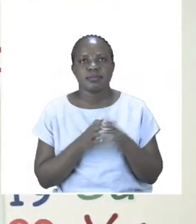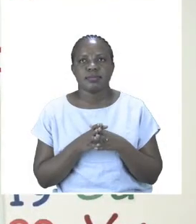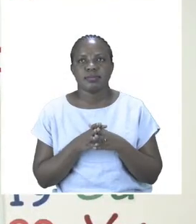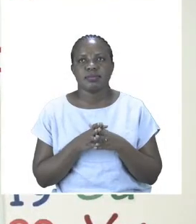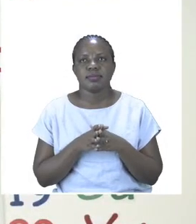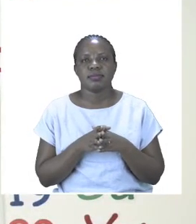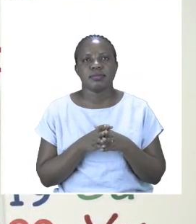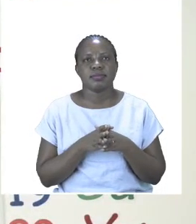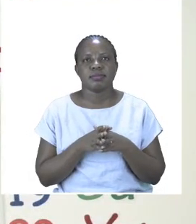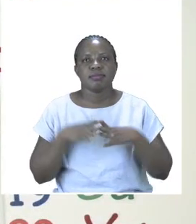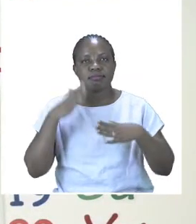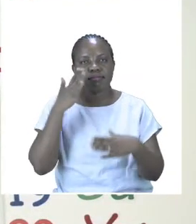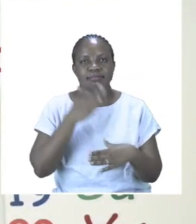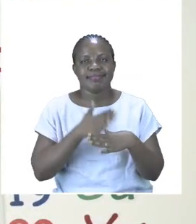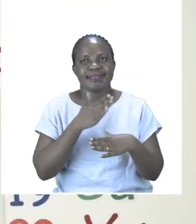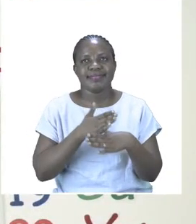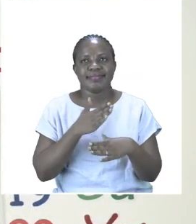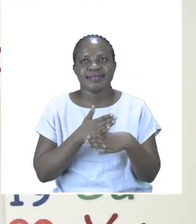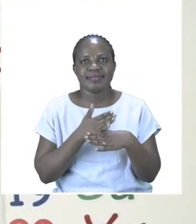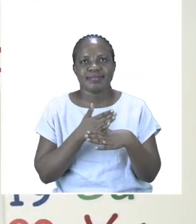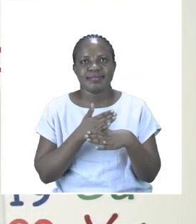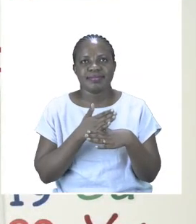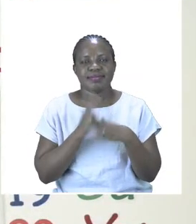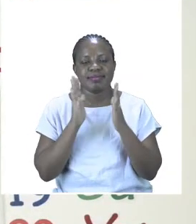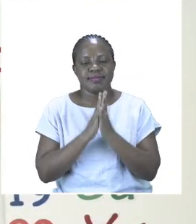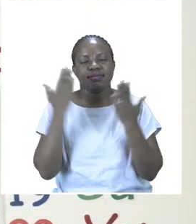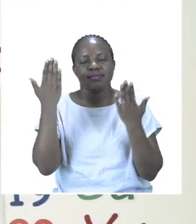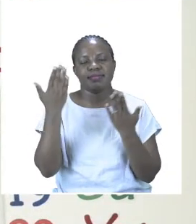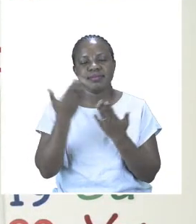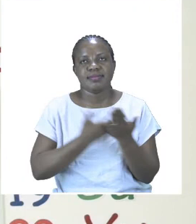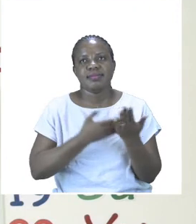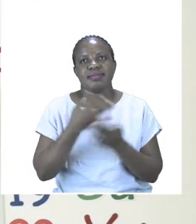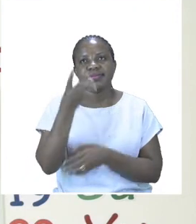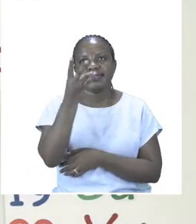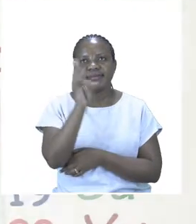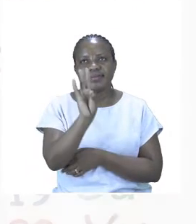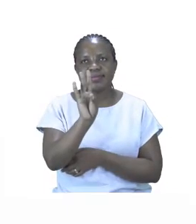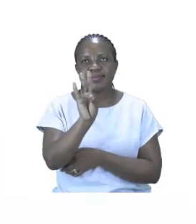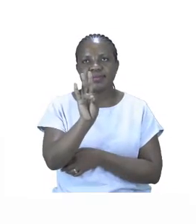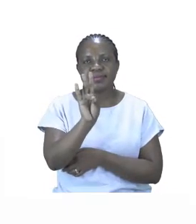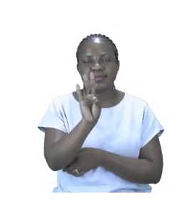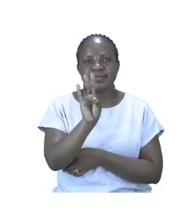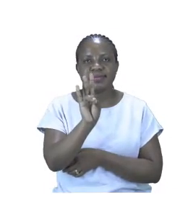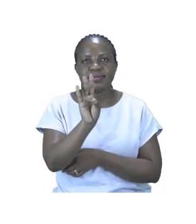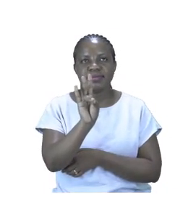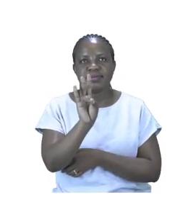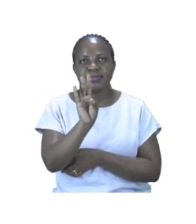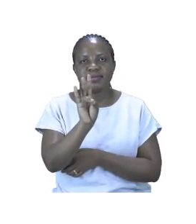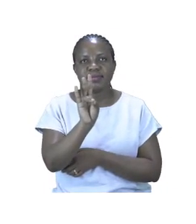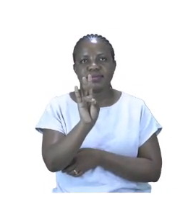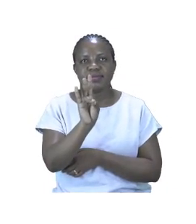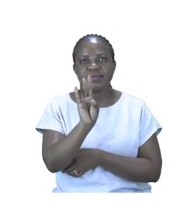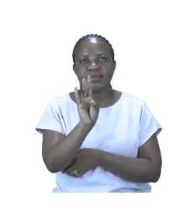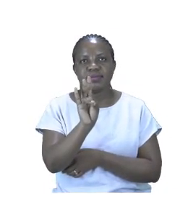For our exercise, please can you turn to page 7. On page 7, you are